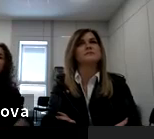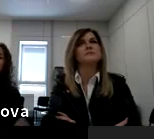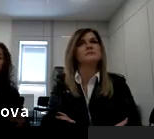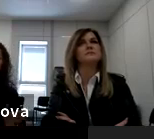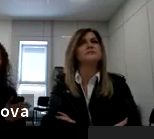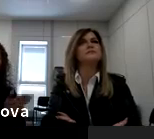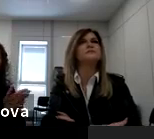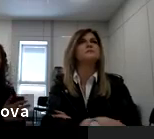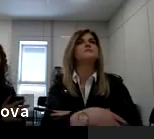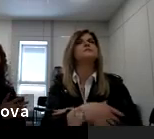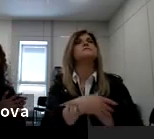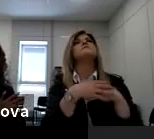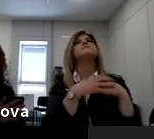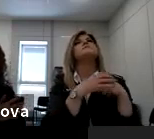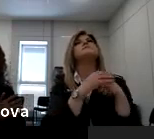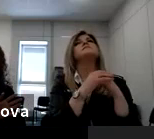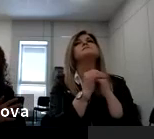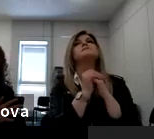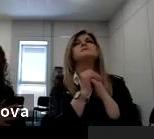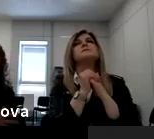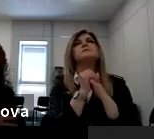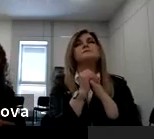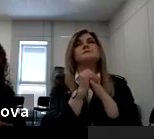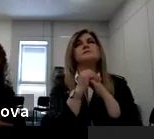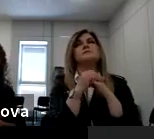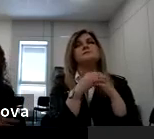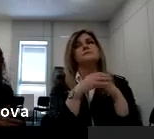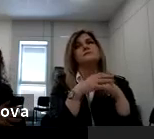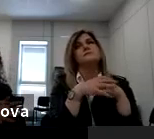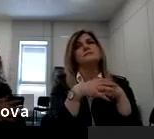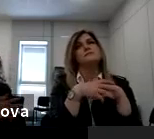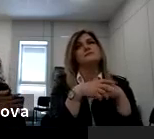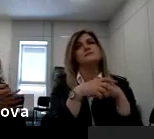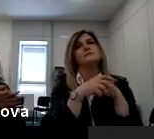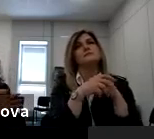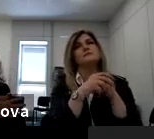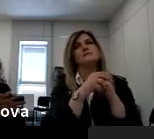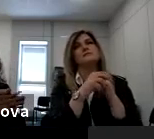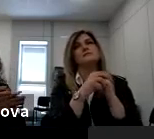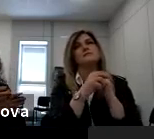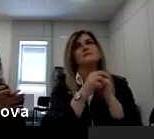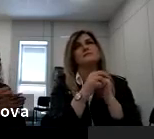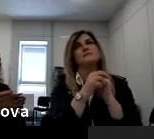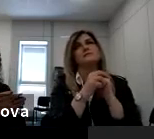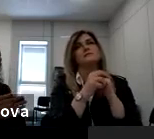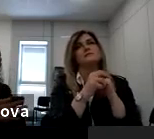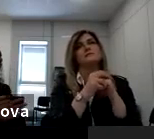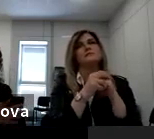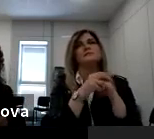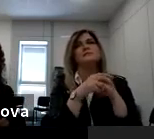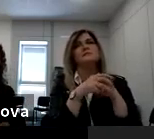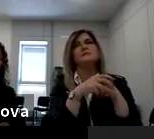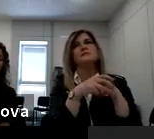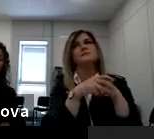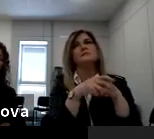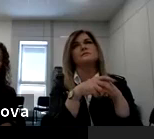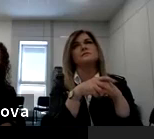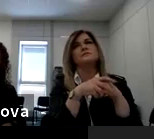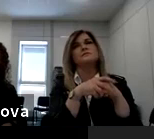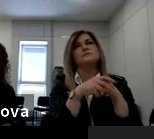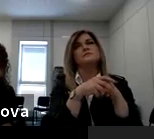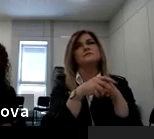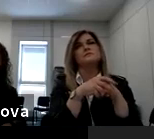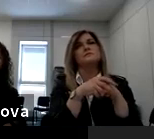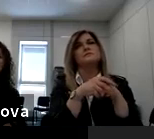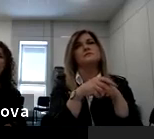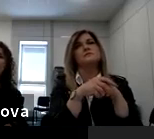effect. You see the edges of the light spot is very sharp. So it's like